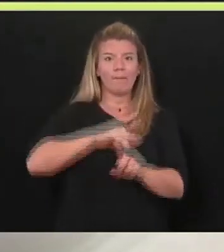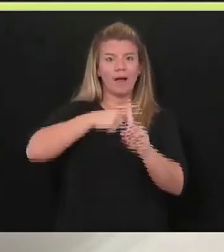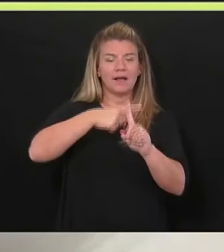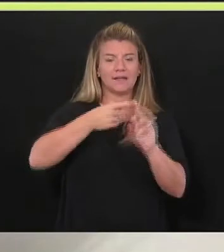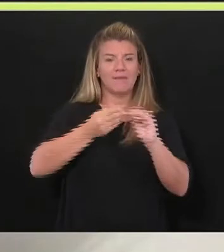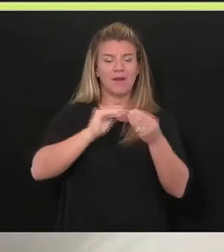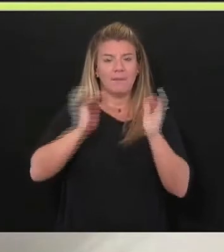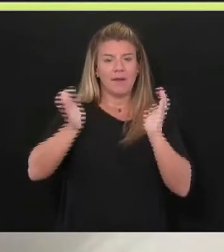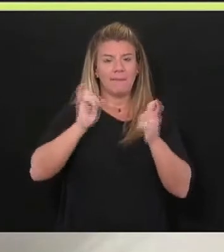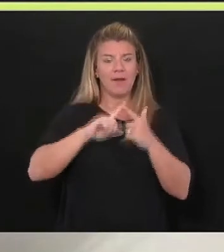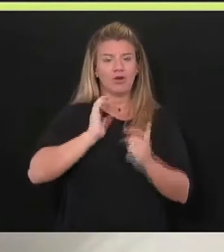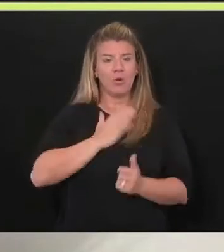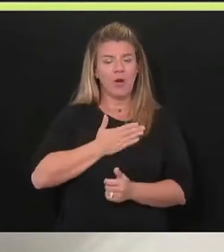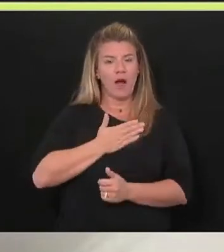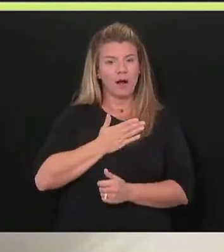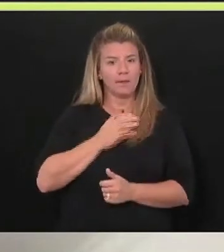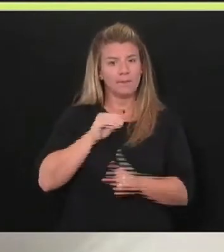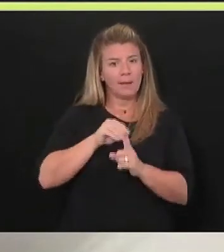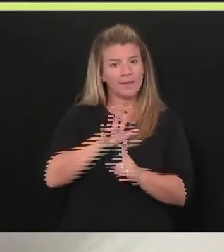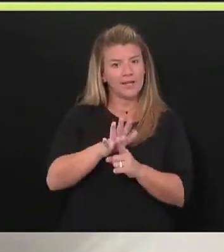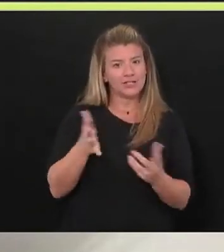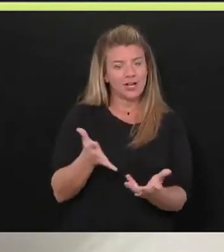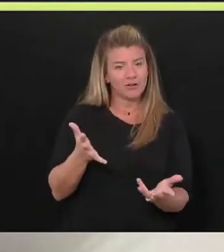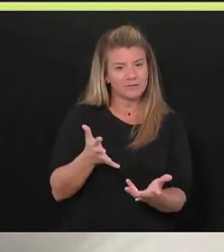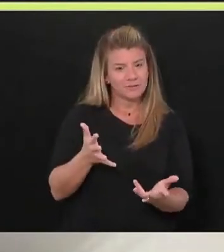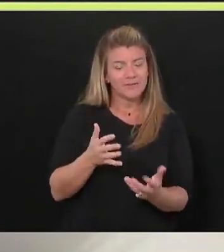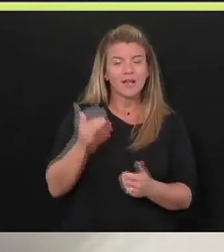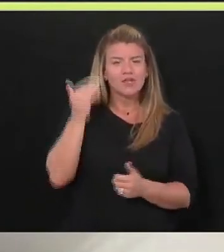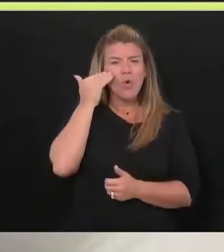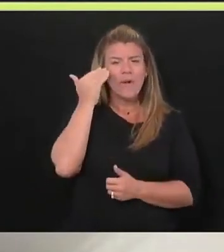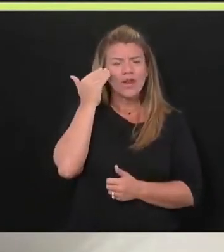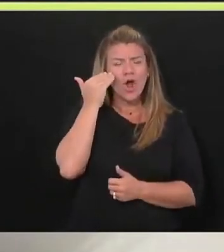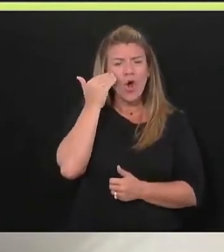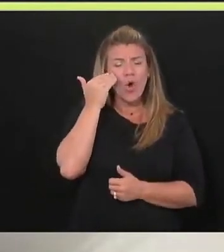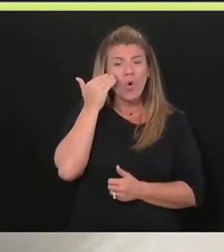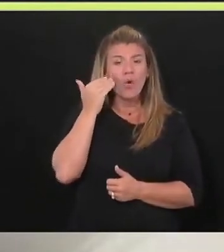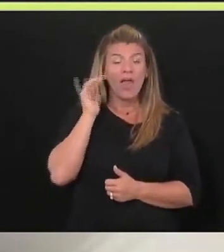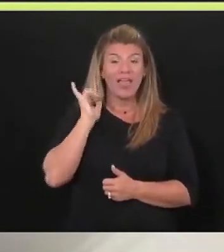per 100,000 population as we do. So we know that